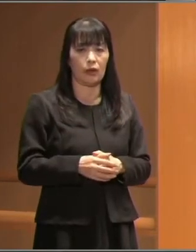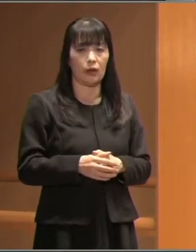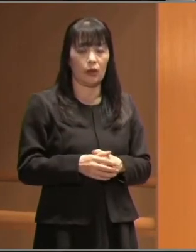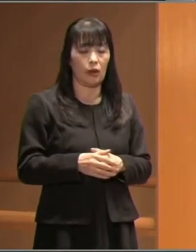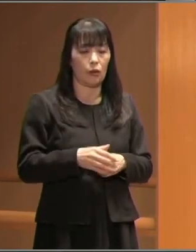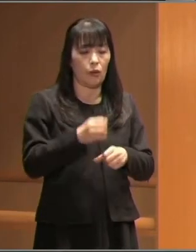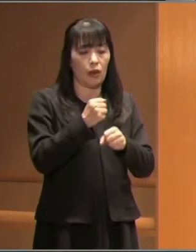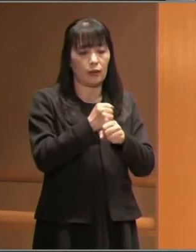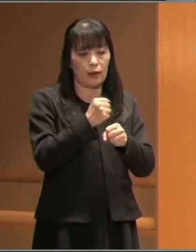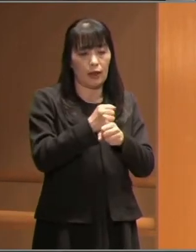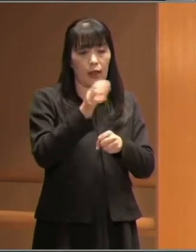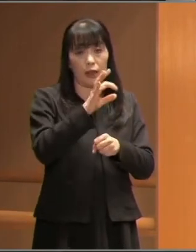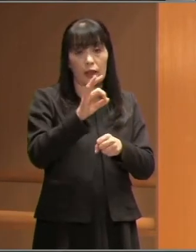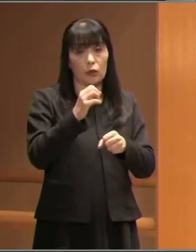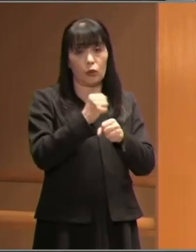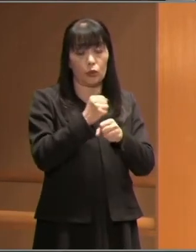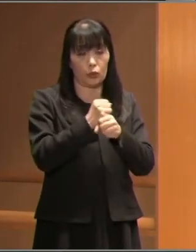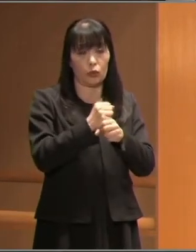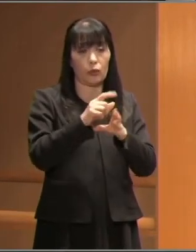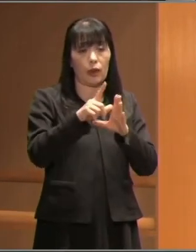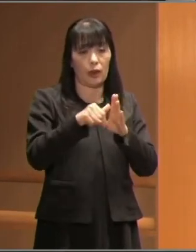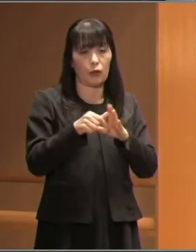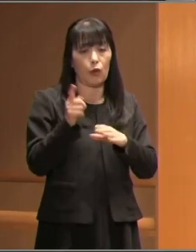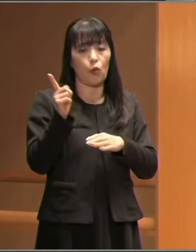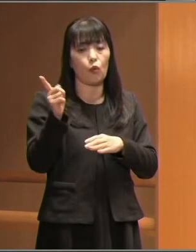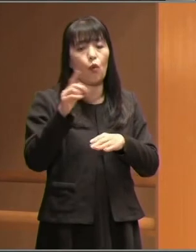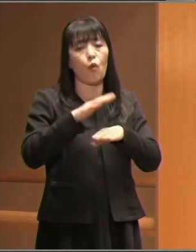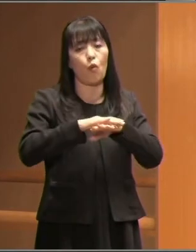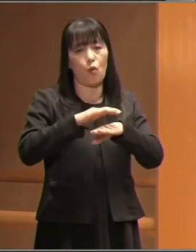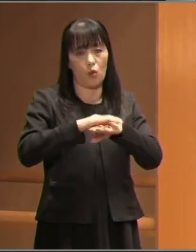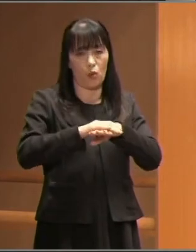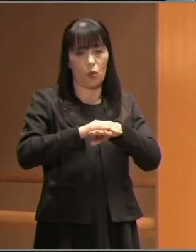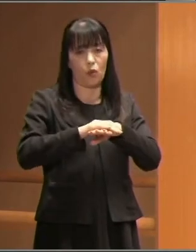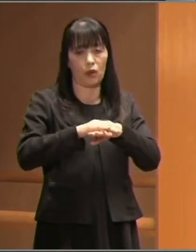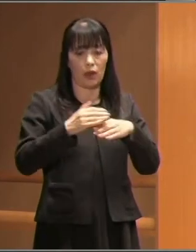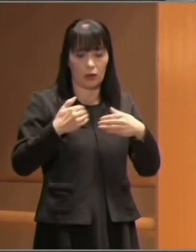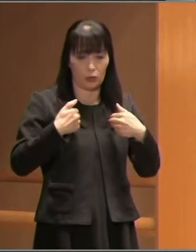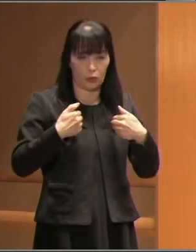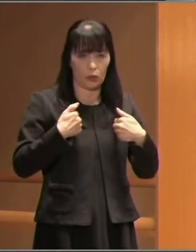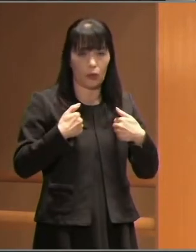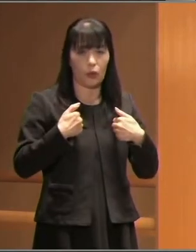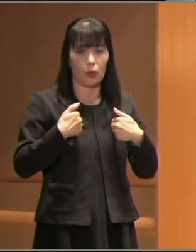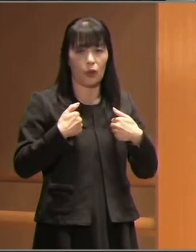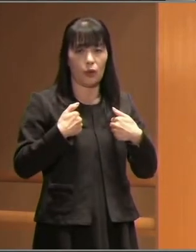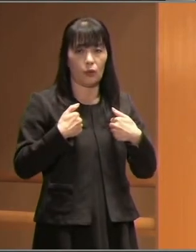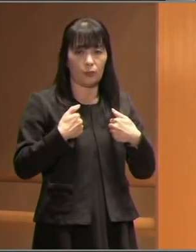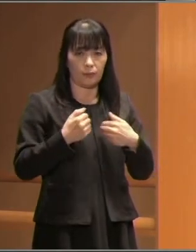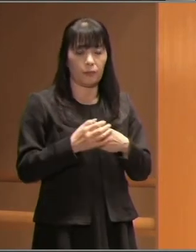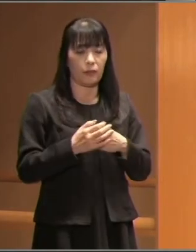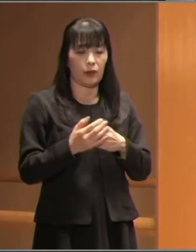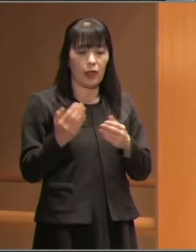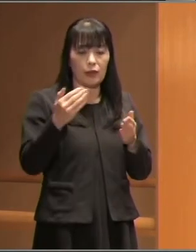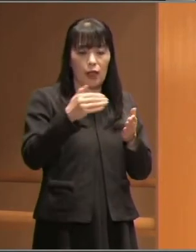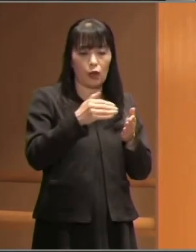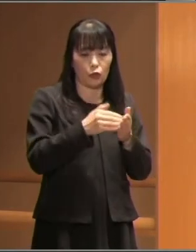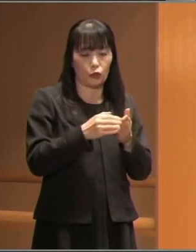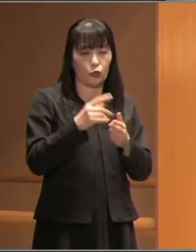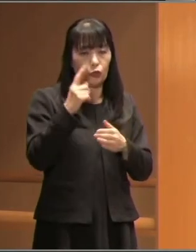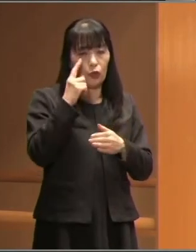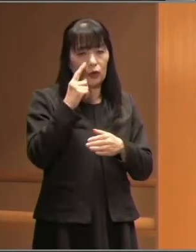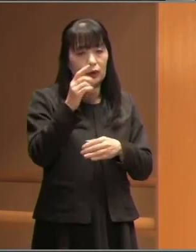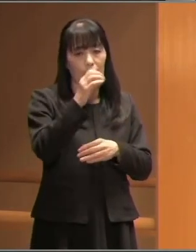3D printer is very suitable for making grid